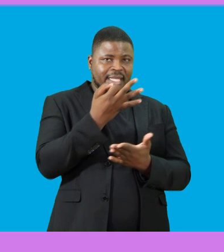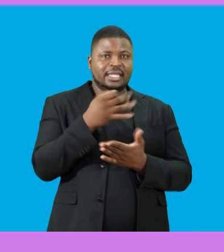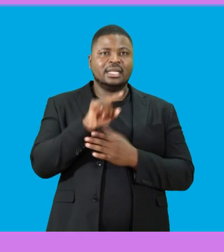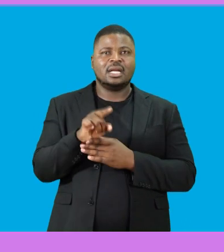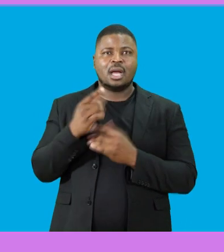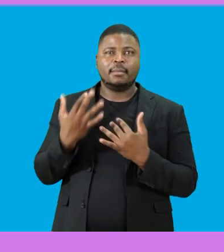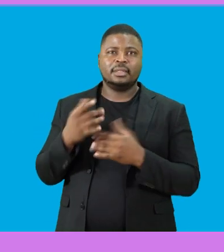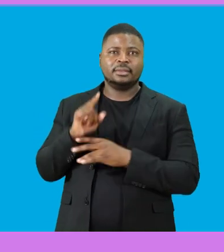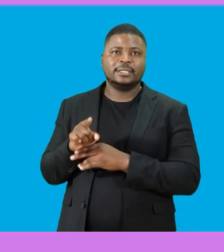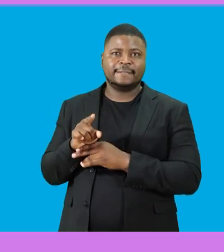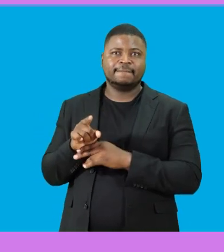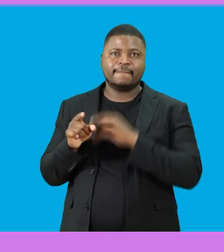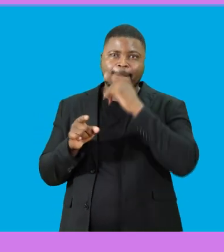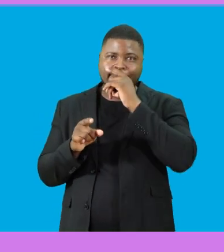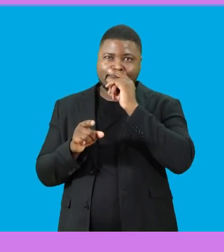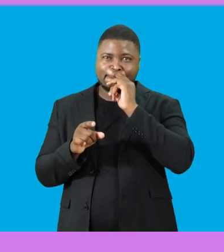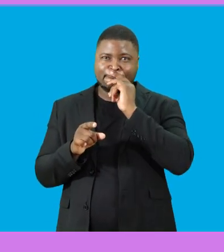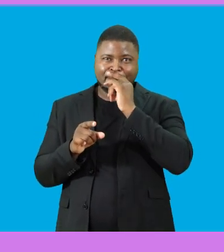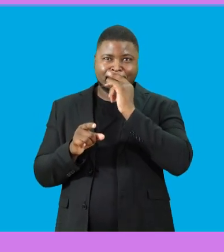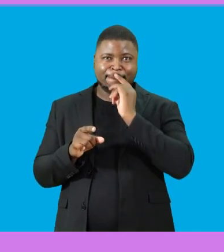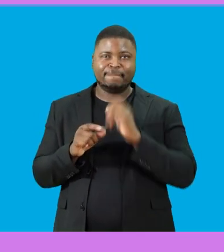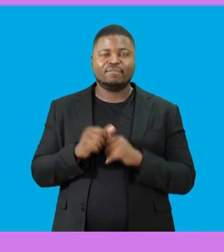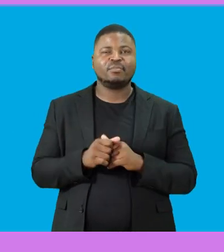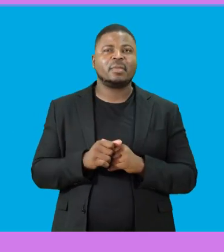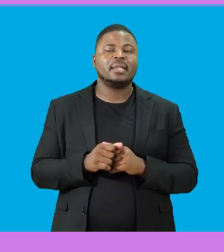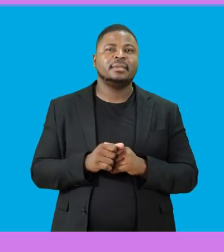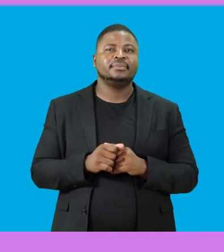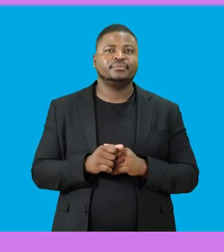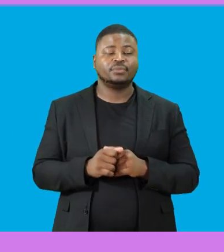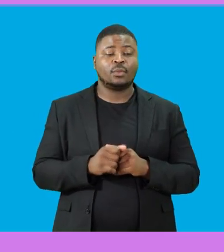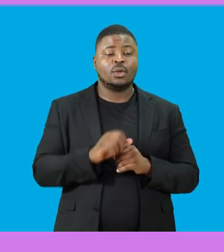is equals to 2 rand